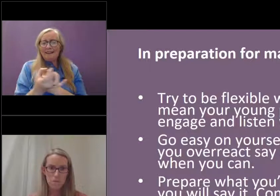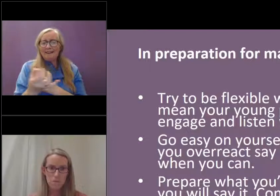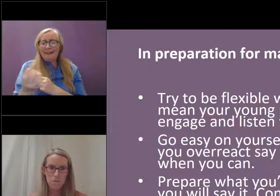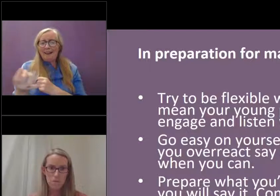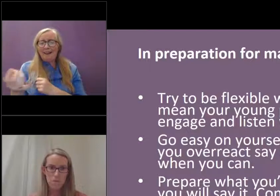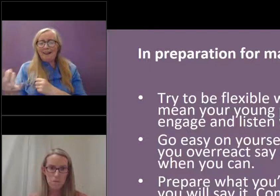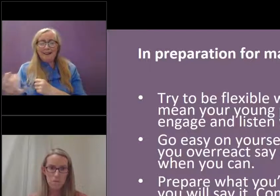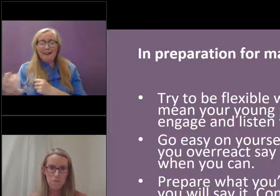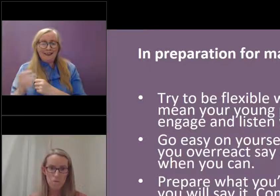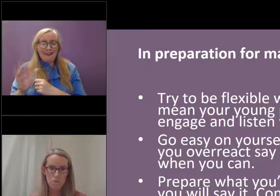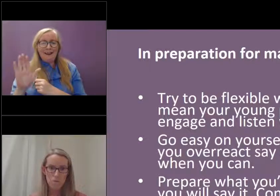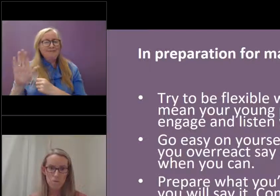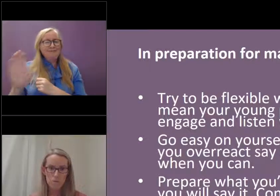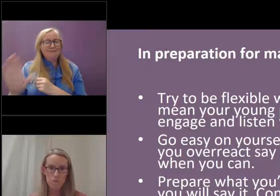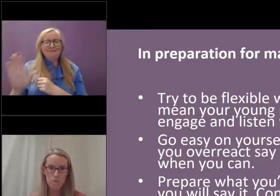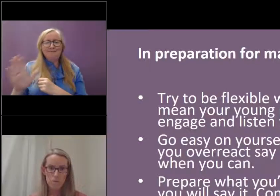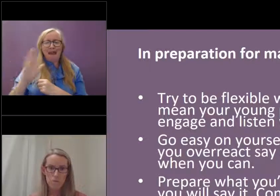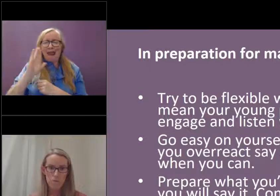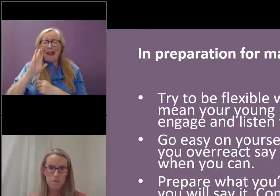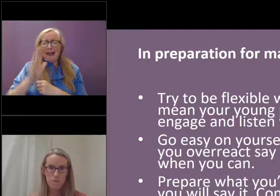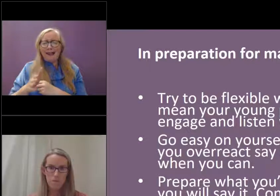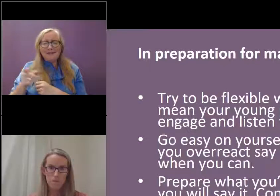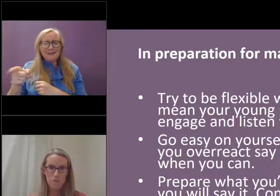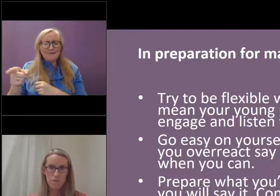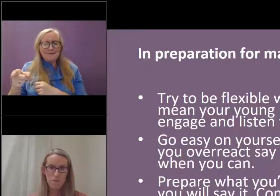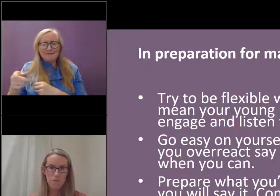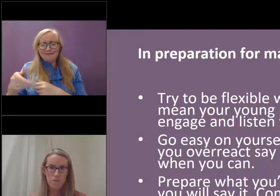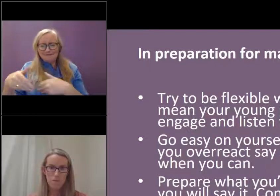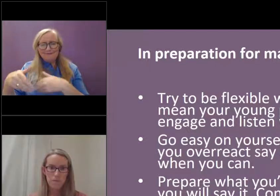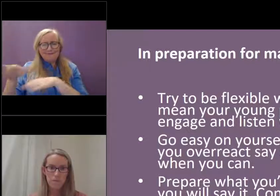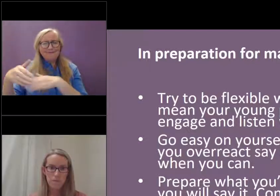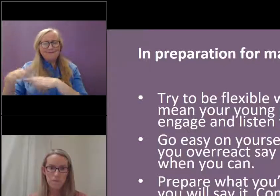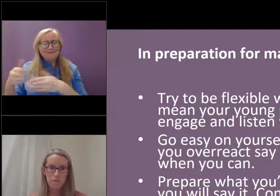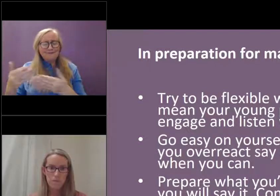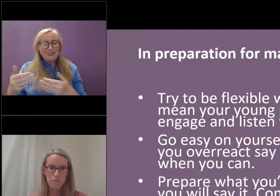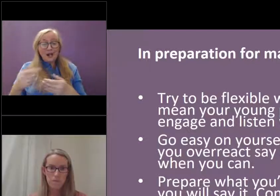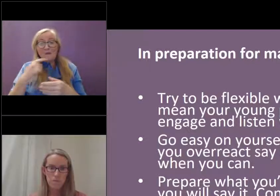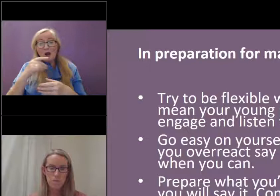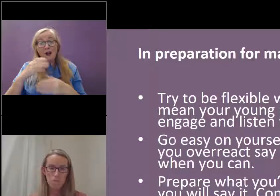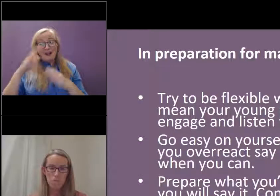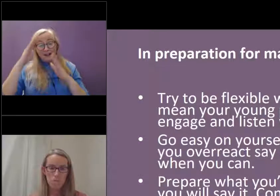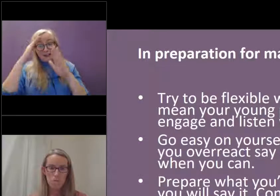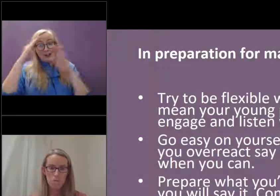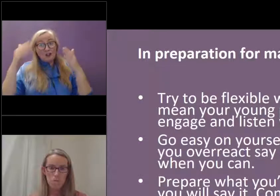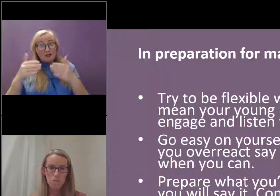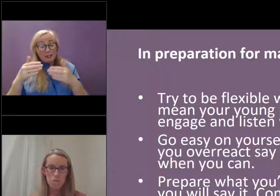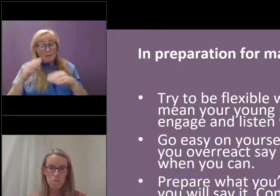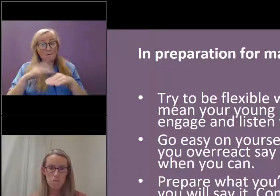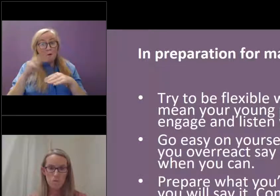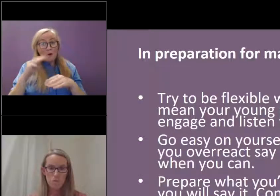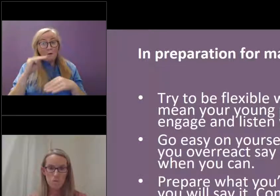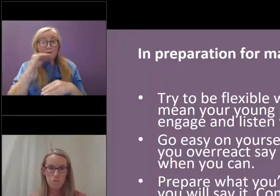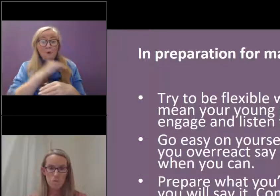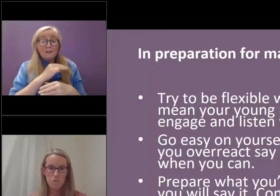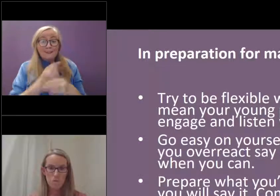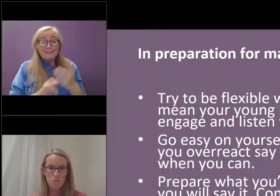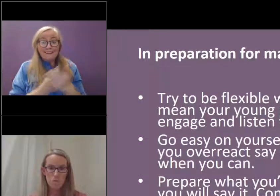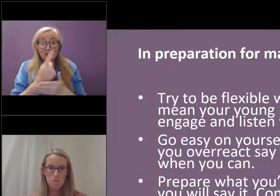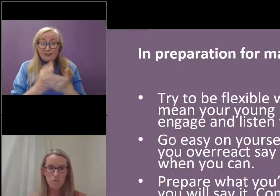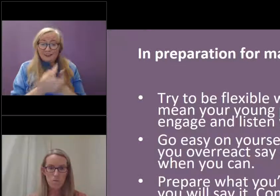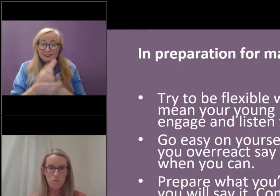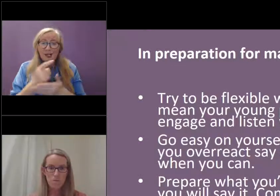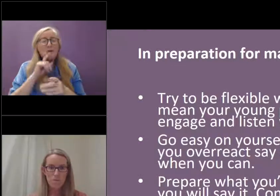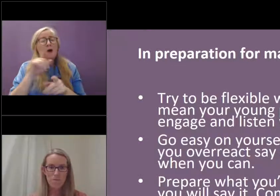little bit more with your young person to engage and listen with the bigger stuff that might happen. Go easy on